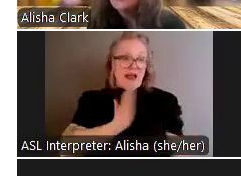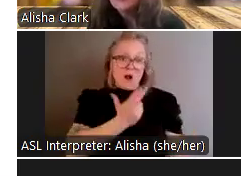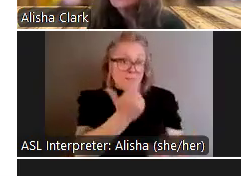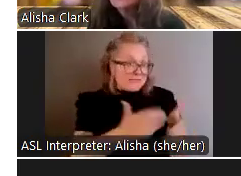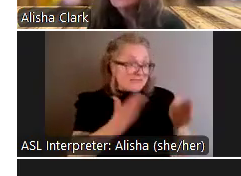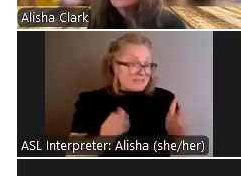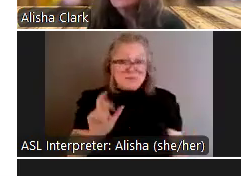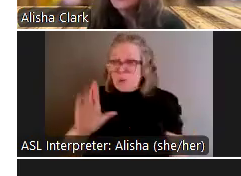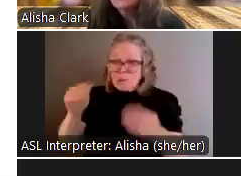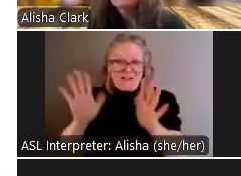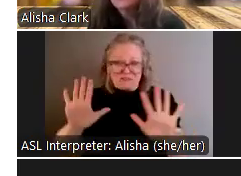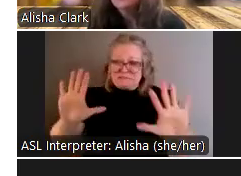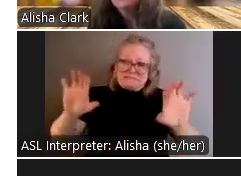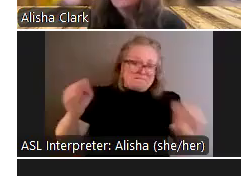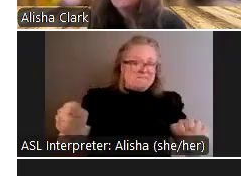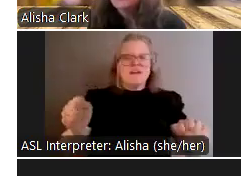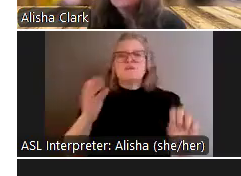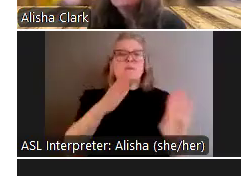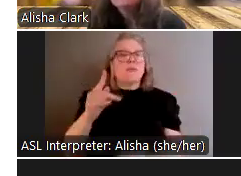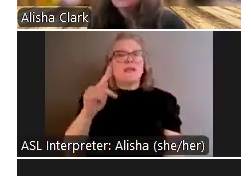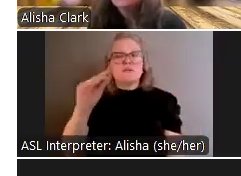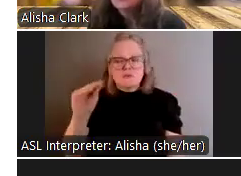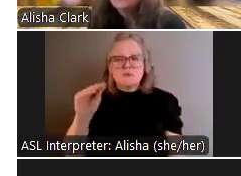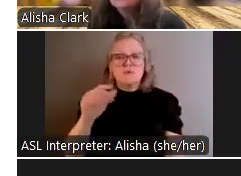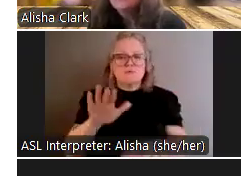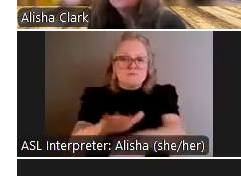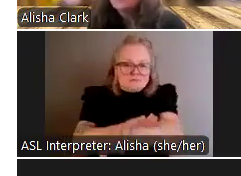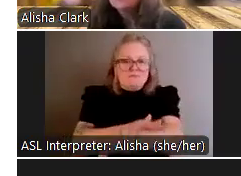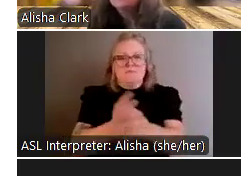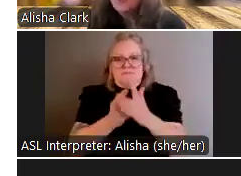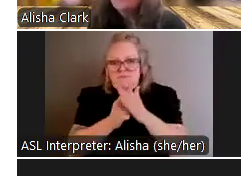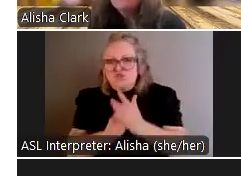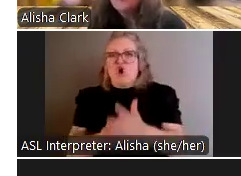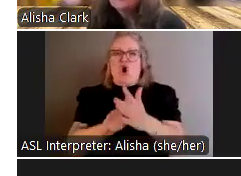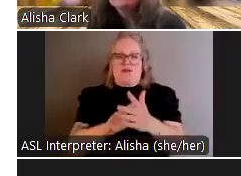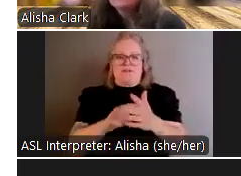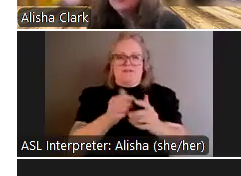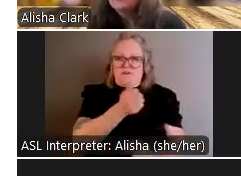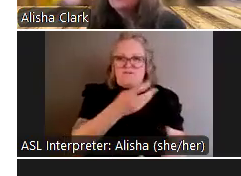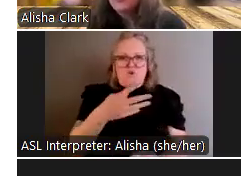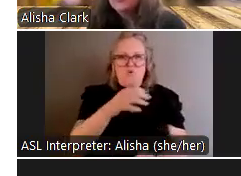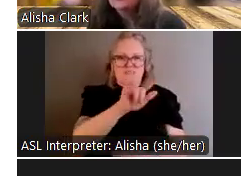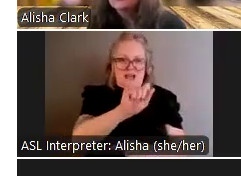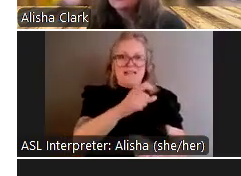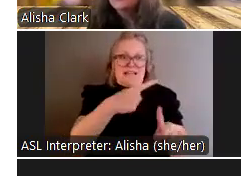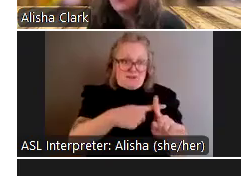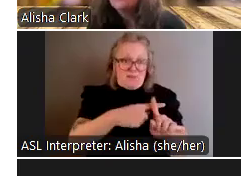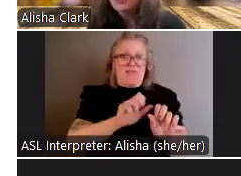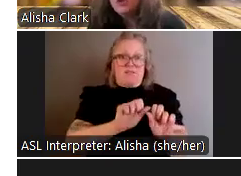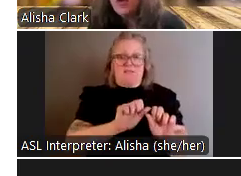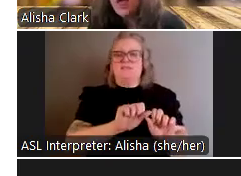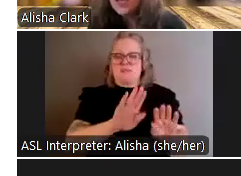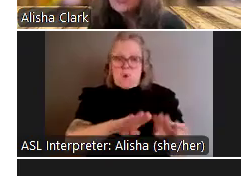we plan to, you know, put a certain amount of slots out each month until those are actually